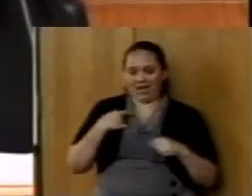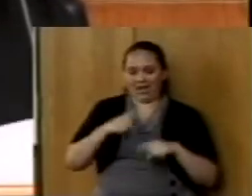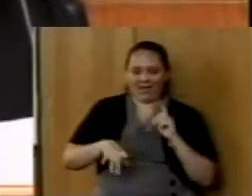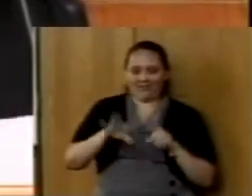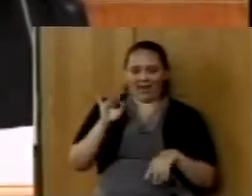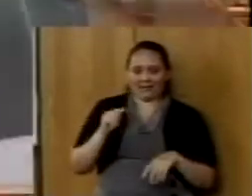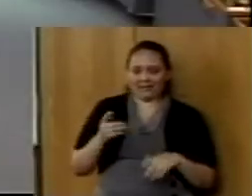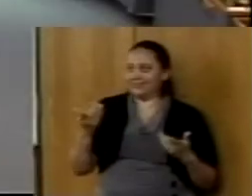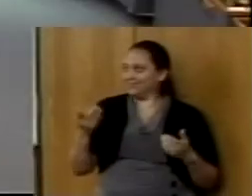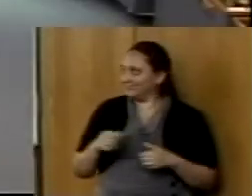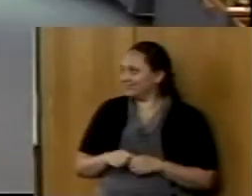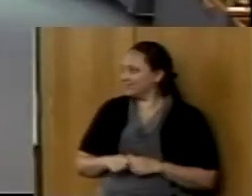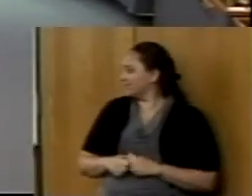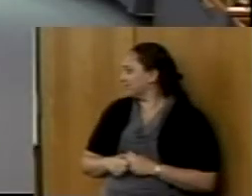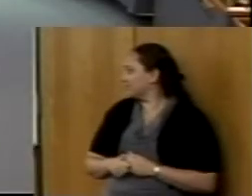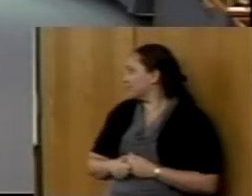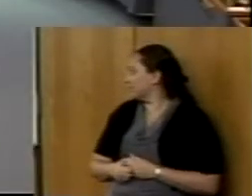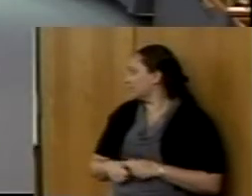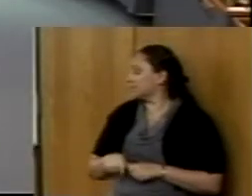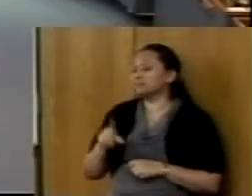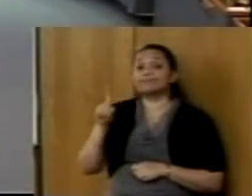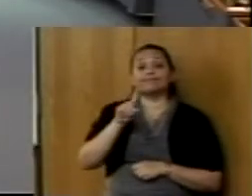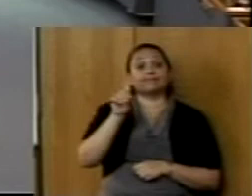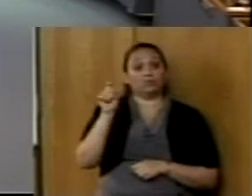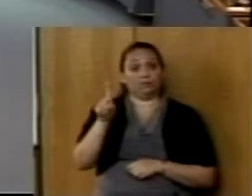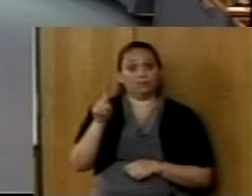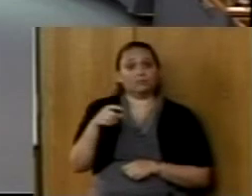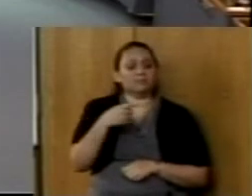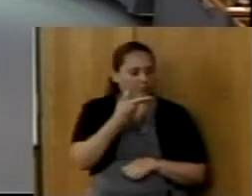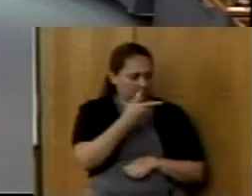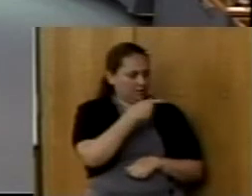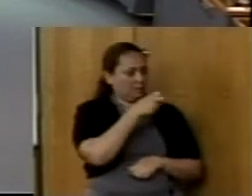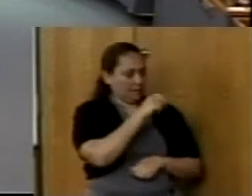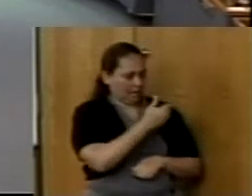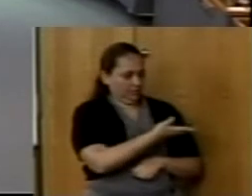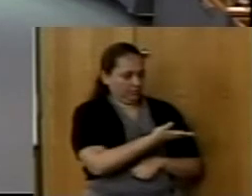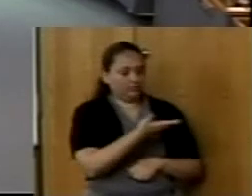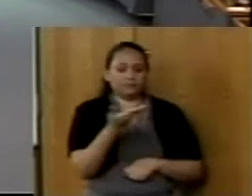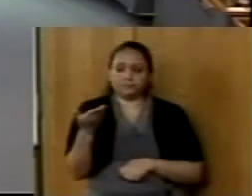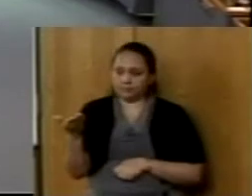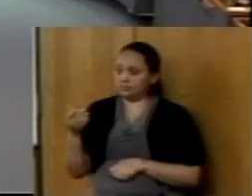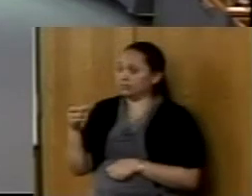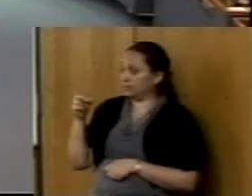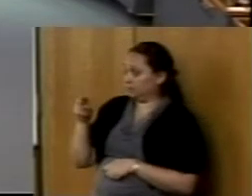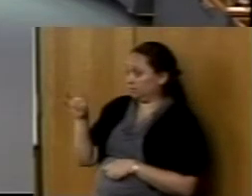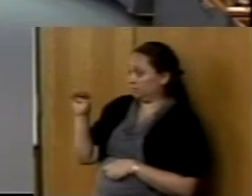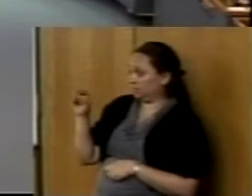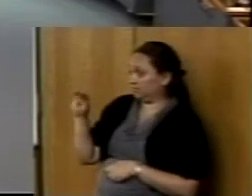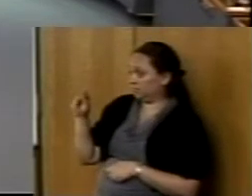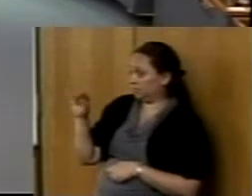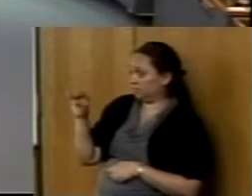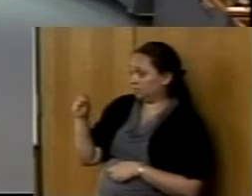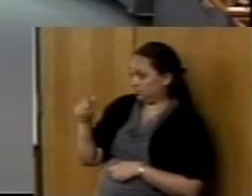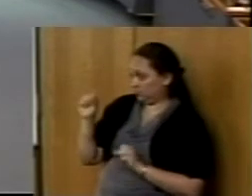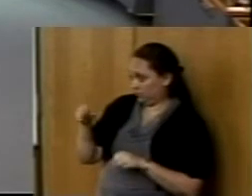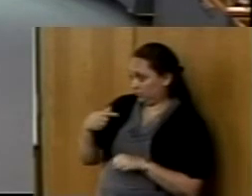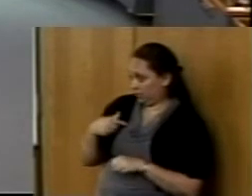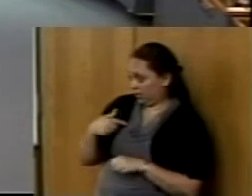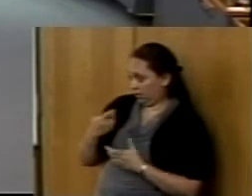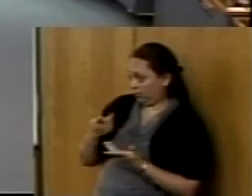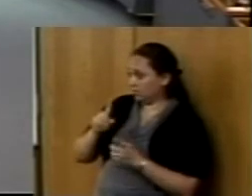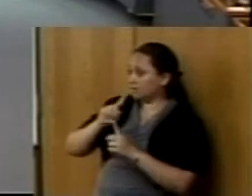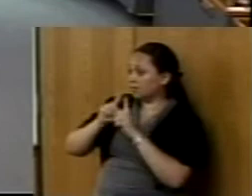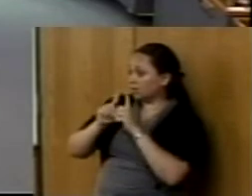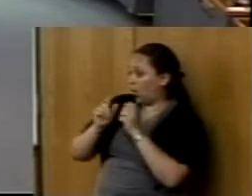We'll have it Friday, right? Question. Peña. Yes, and to Dr. Montoya, may I consult